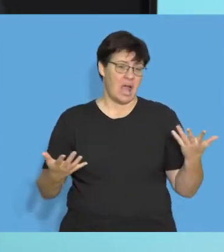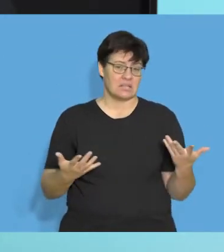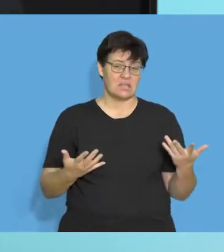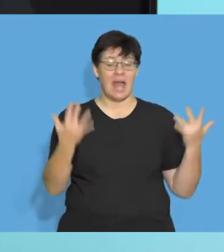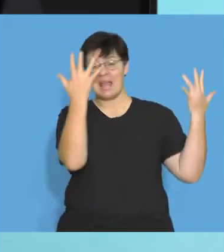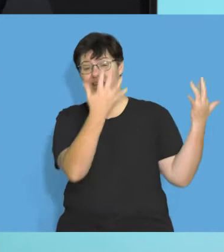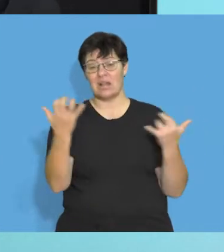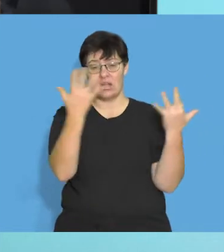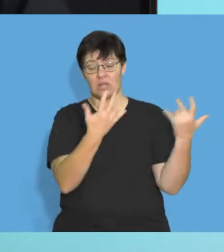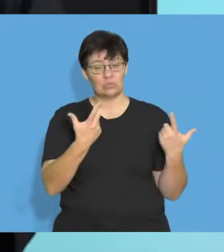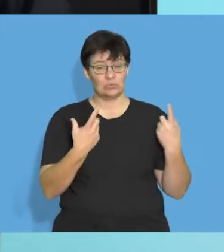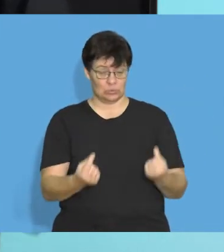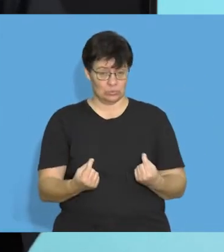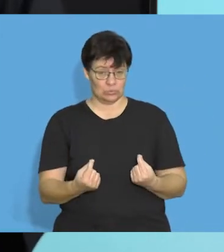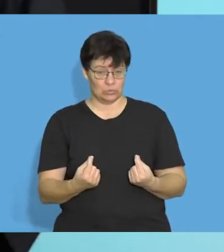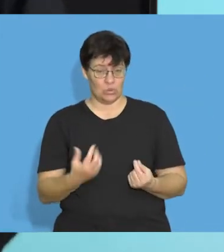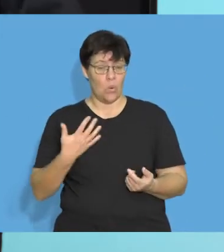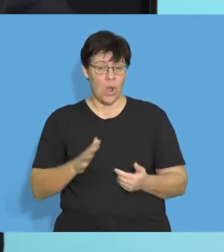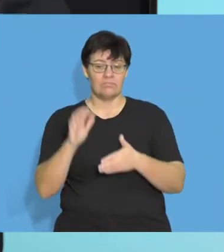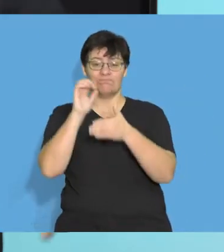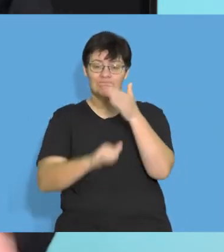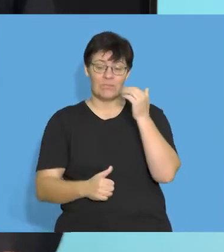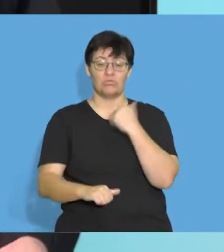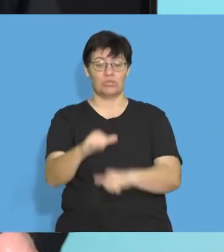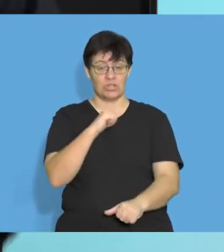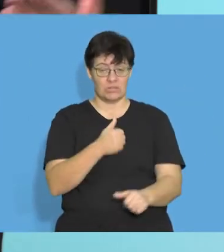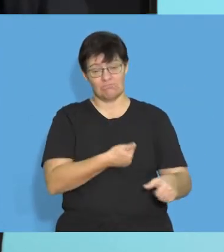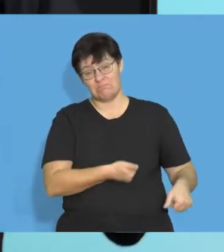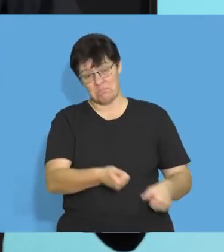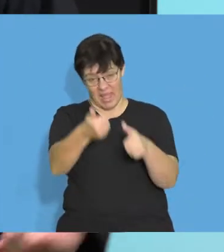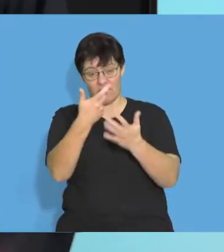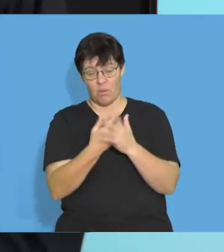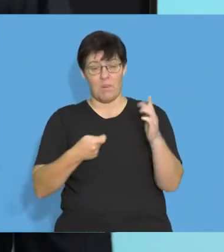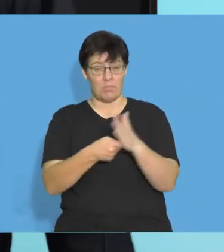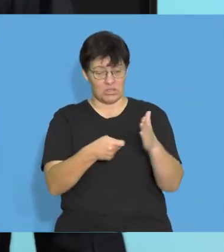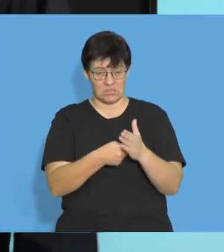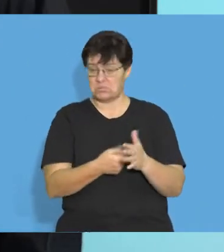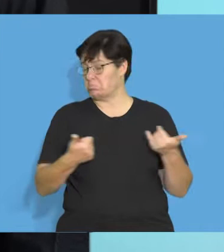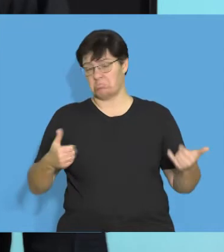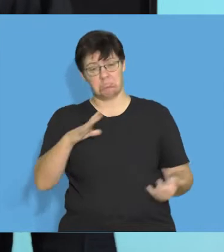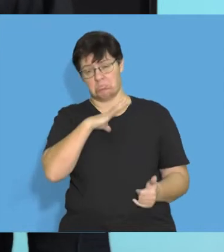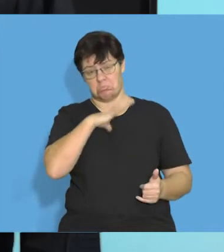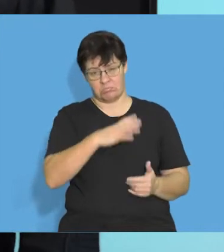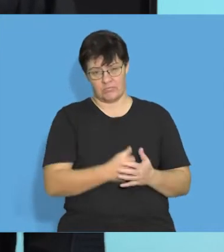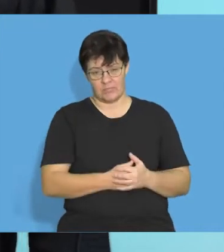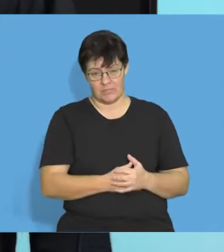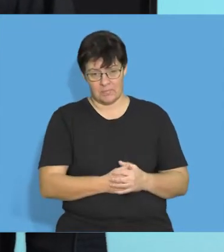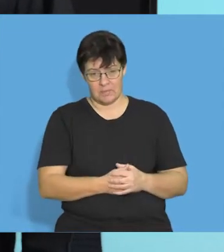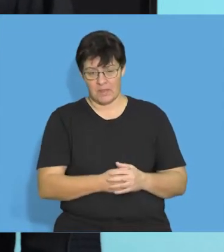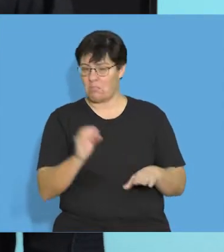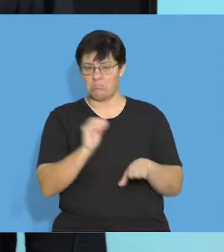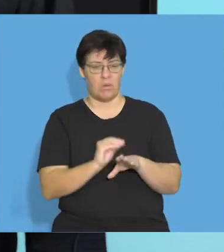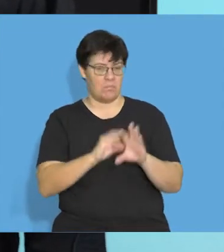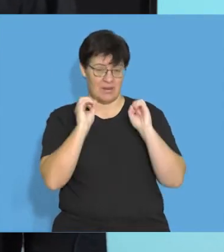calculation and if you want to subtract your return directly from your purchases, by all means, hunky-dory, no problem at